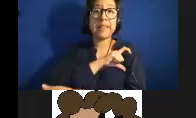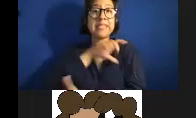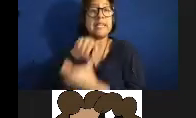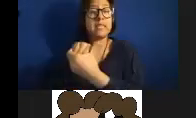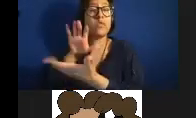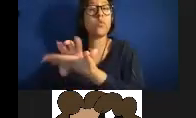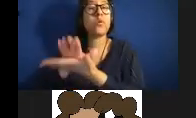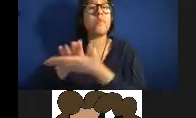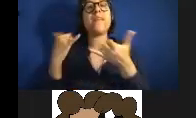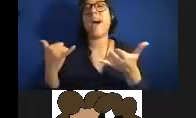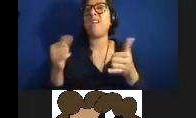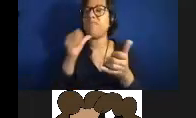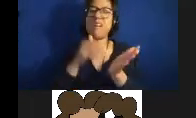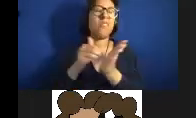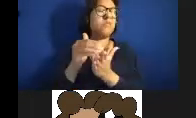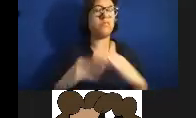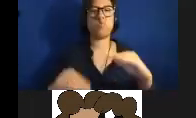but now not as much.